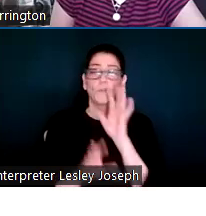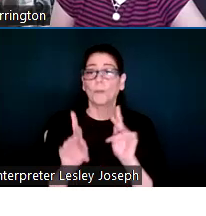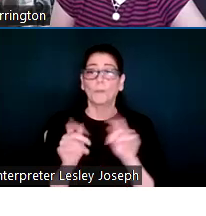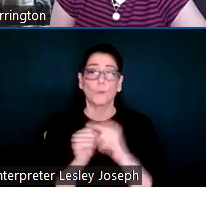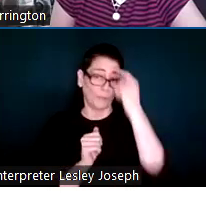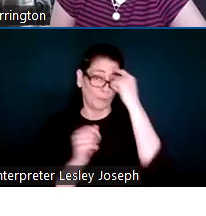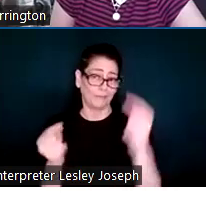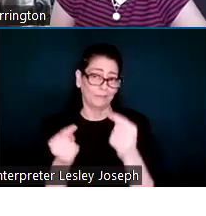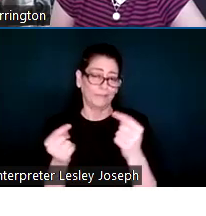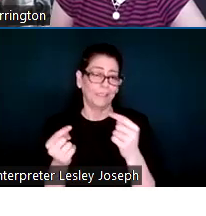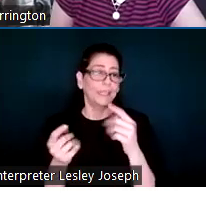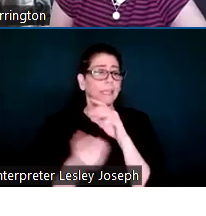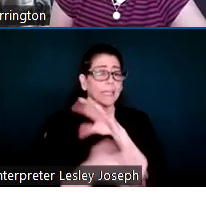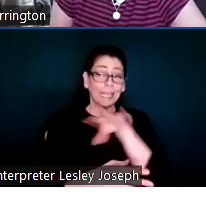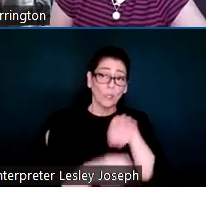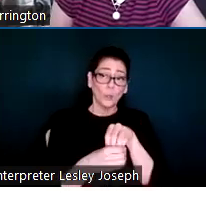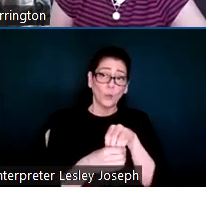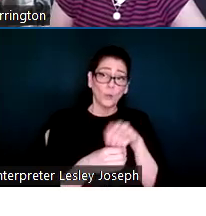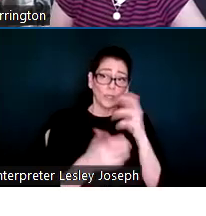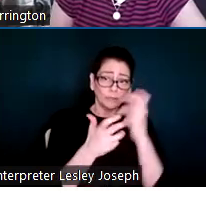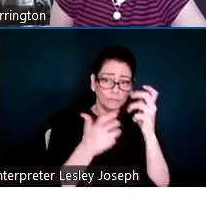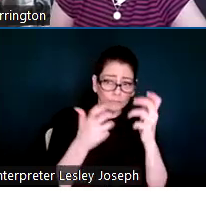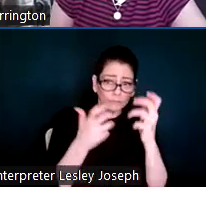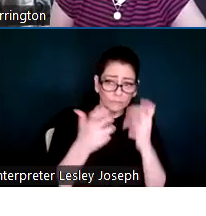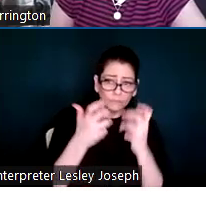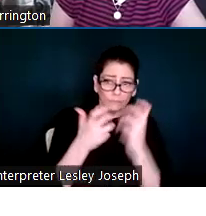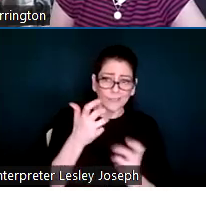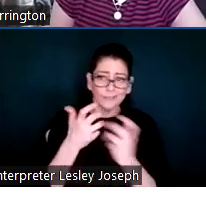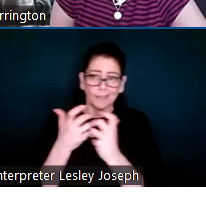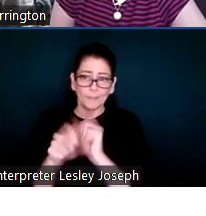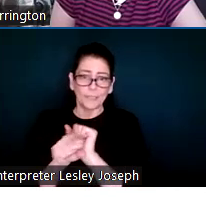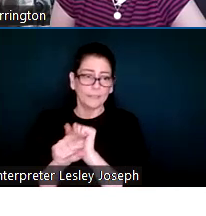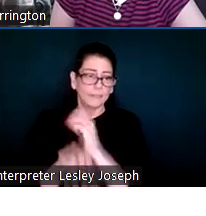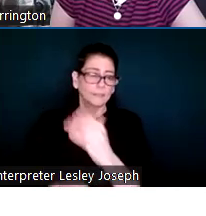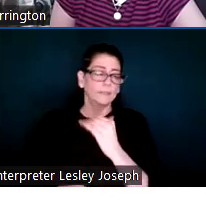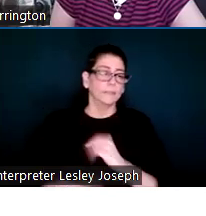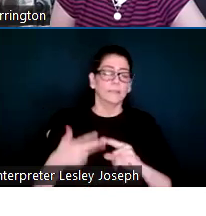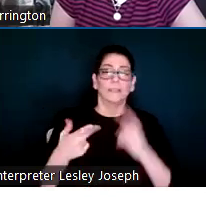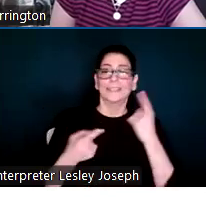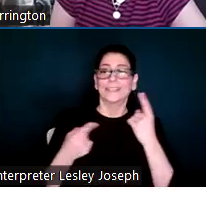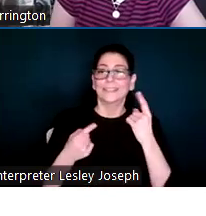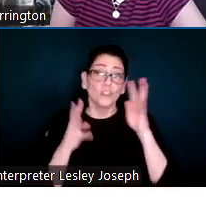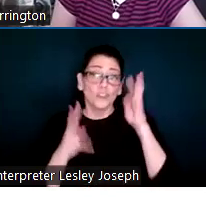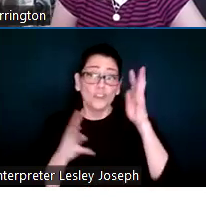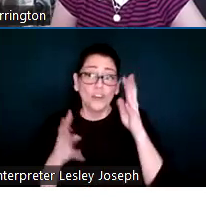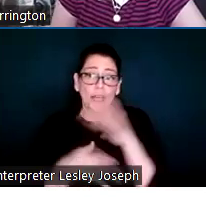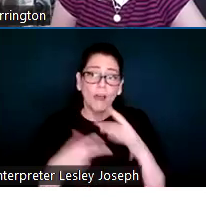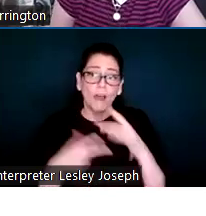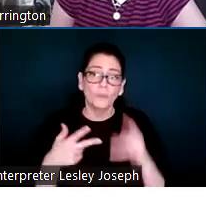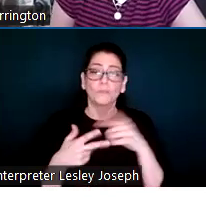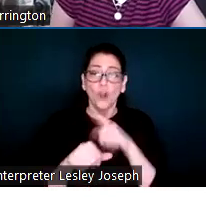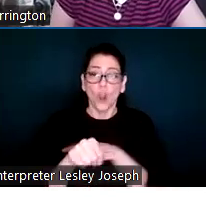including customized employment. And then finally, we want to consider creative options for long-term supports, because